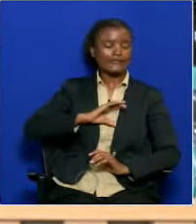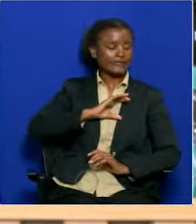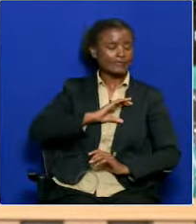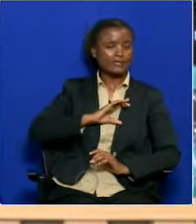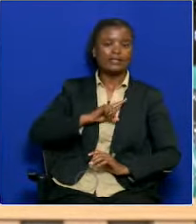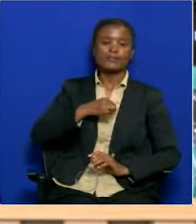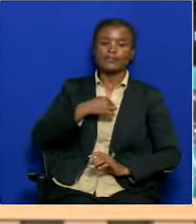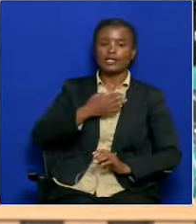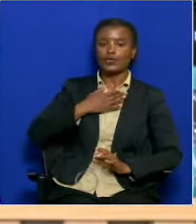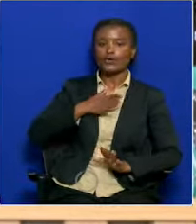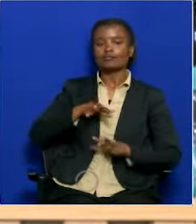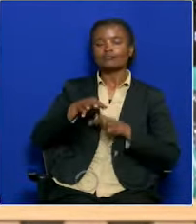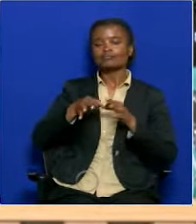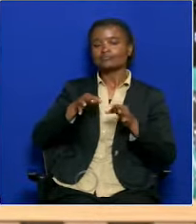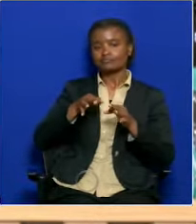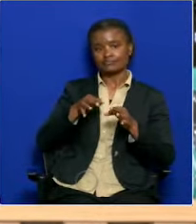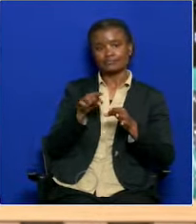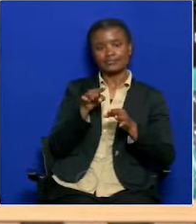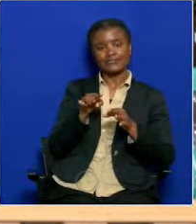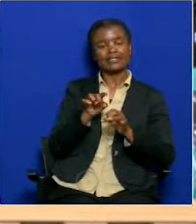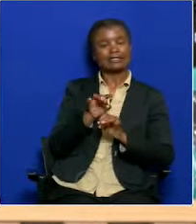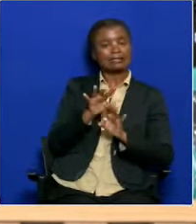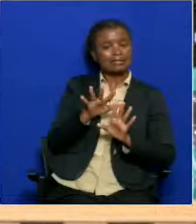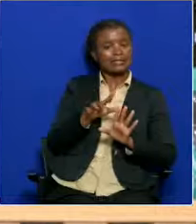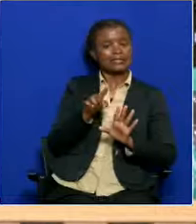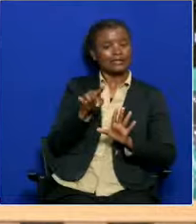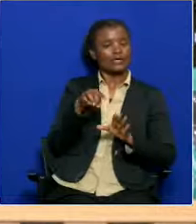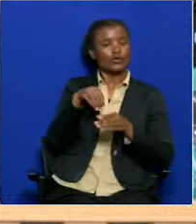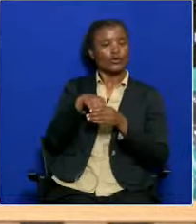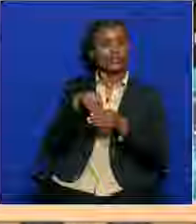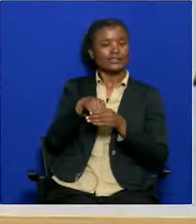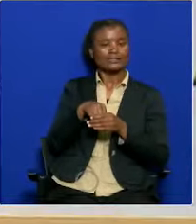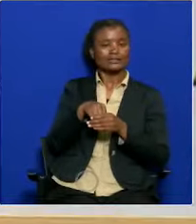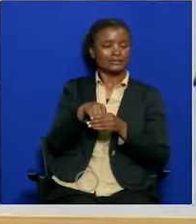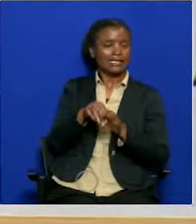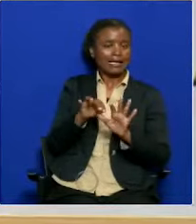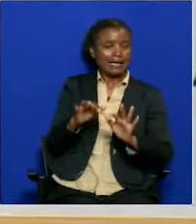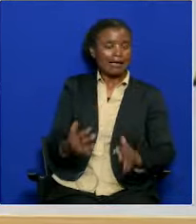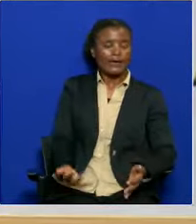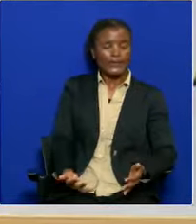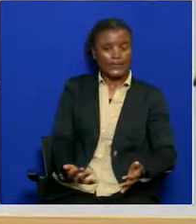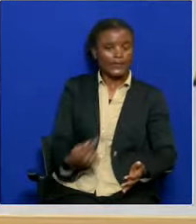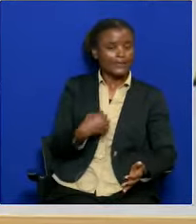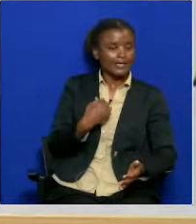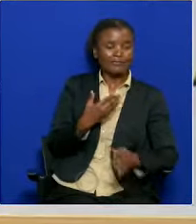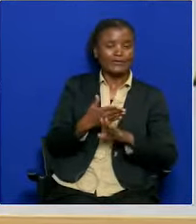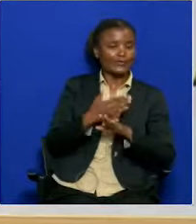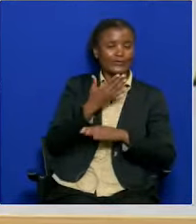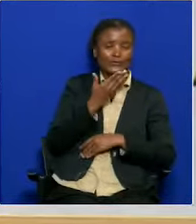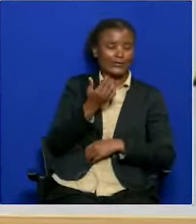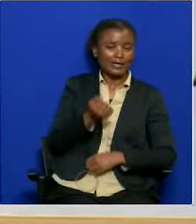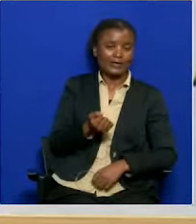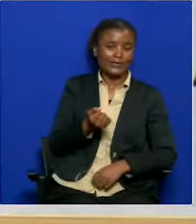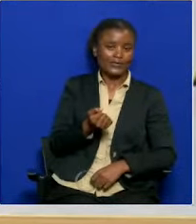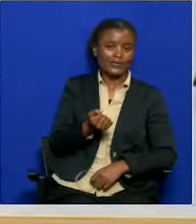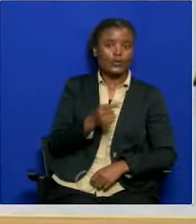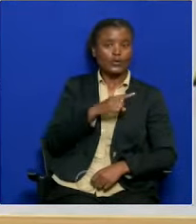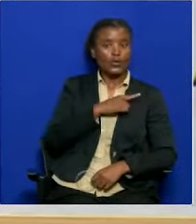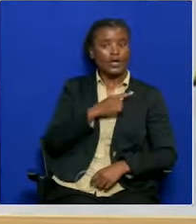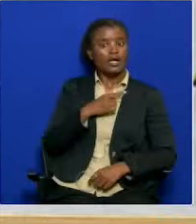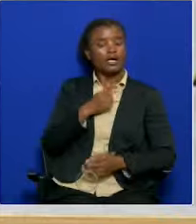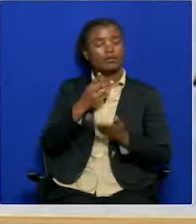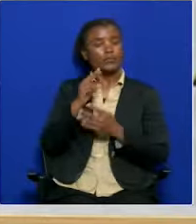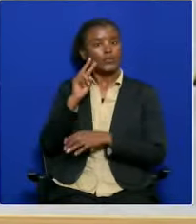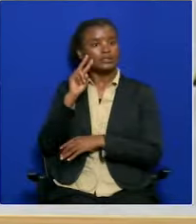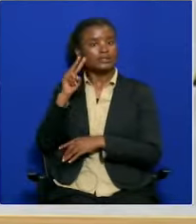how without compromising. I didn't know how, because as it would seem as if there